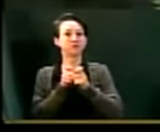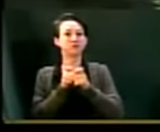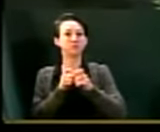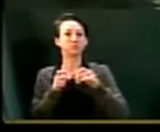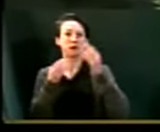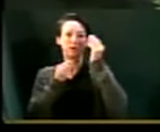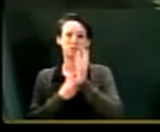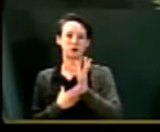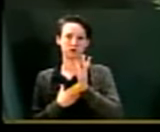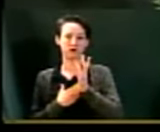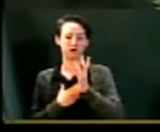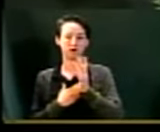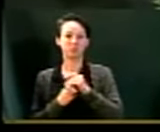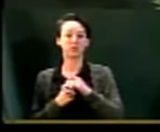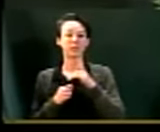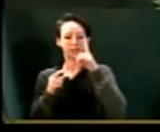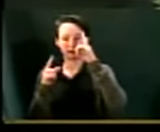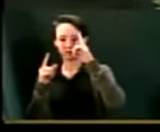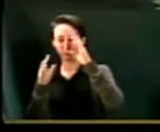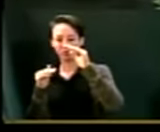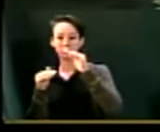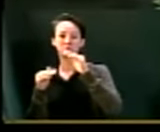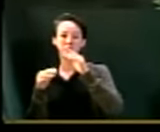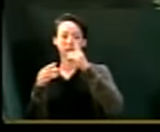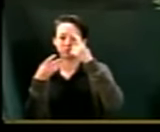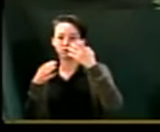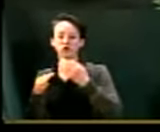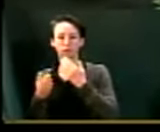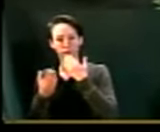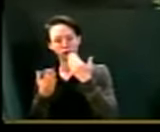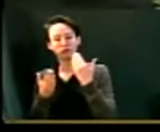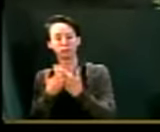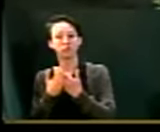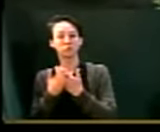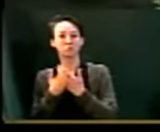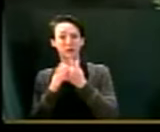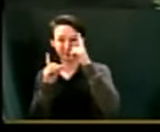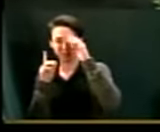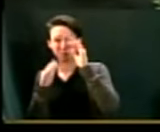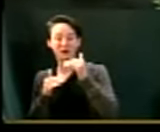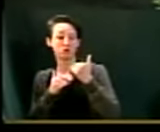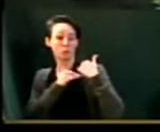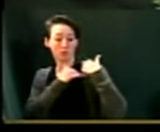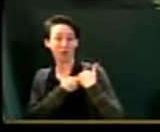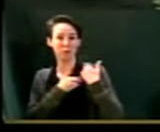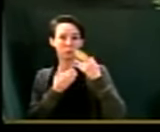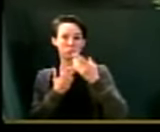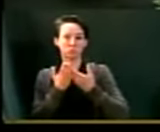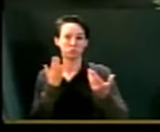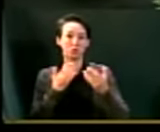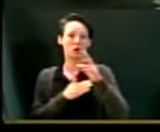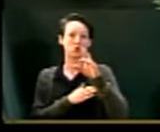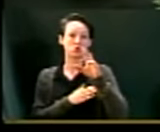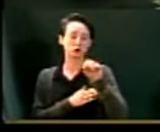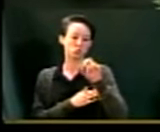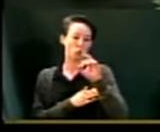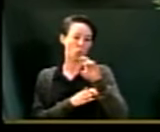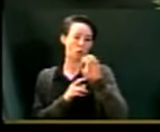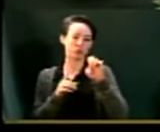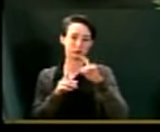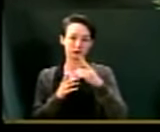good decisions. We expect it to be from reliable sources, and that's not what happened last week. This information was not